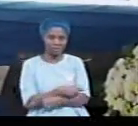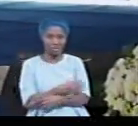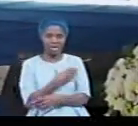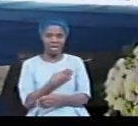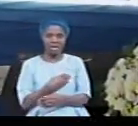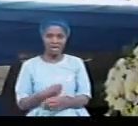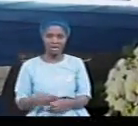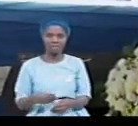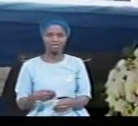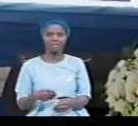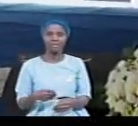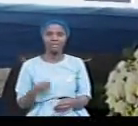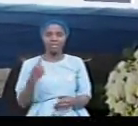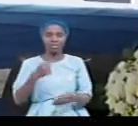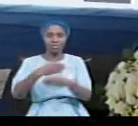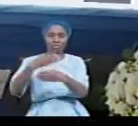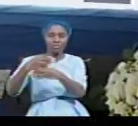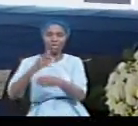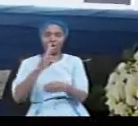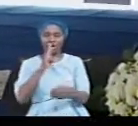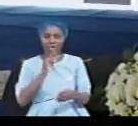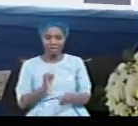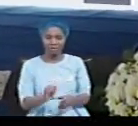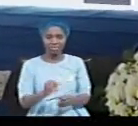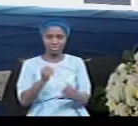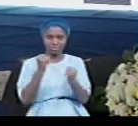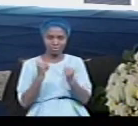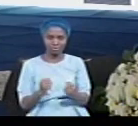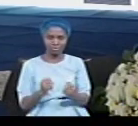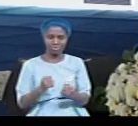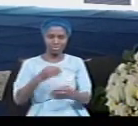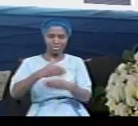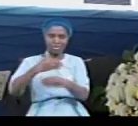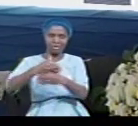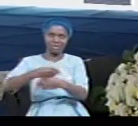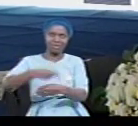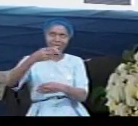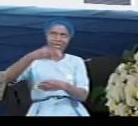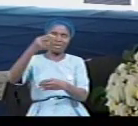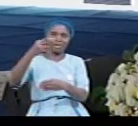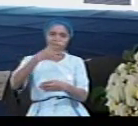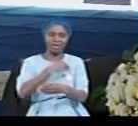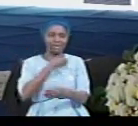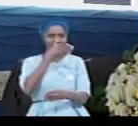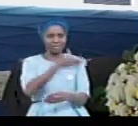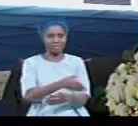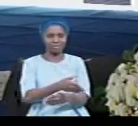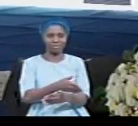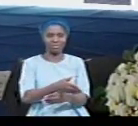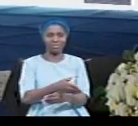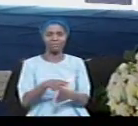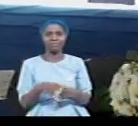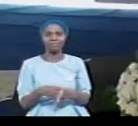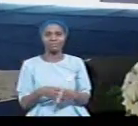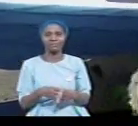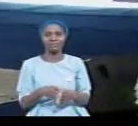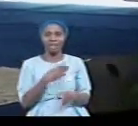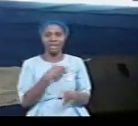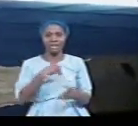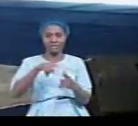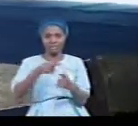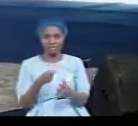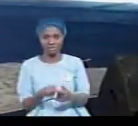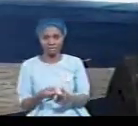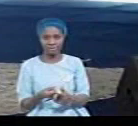were still strong and high and steep and permanent as they were. And then